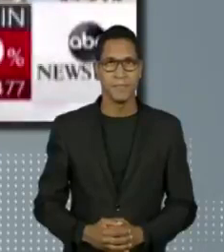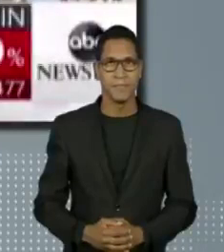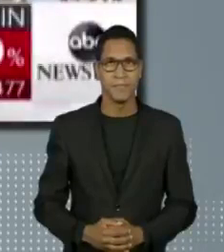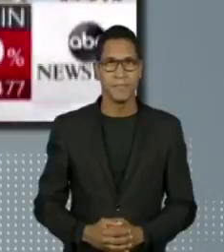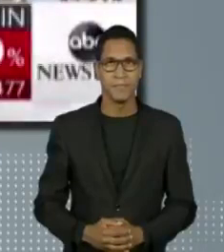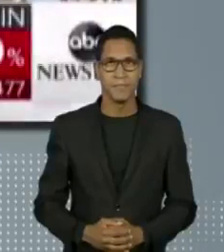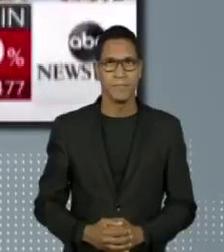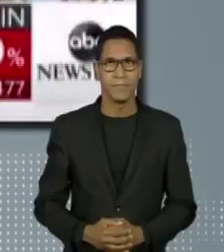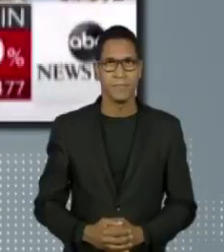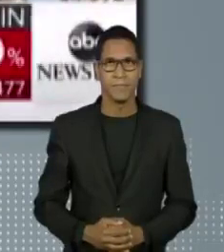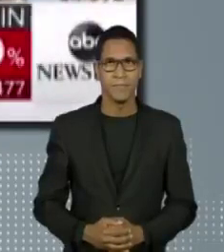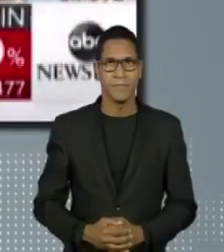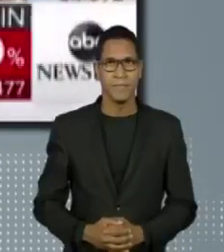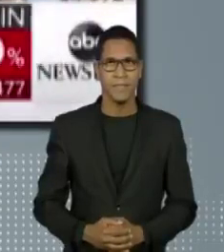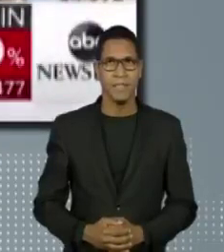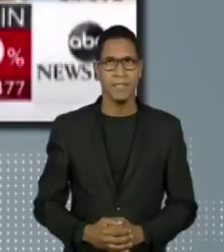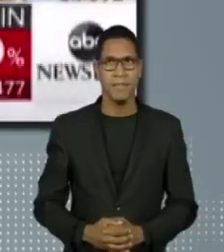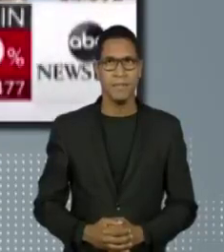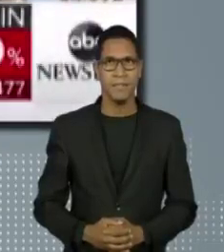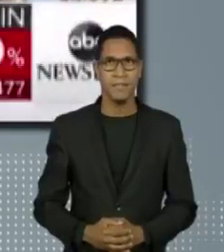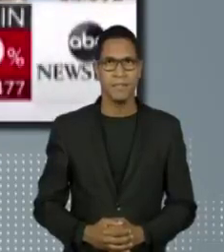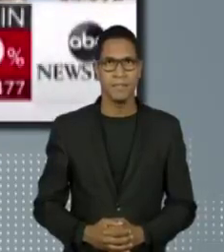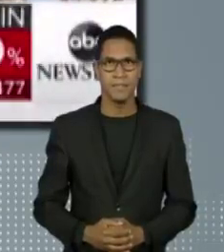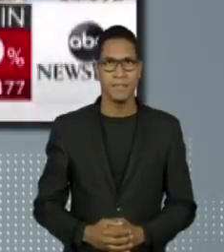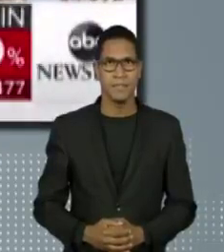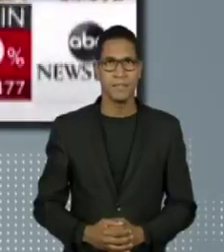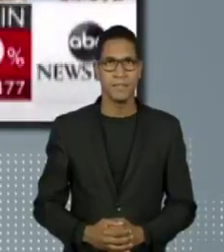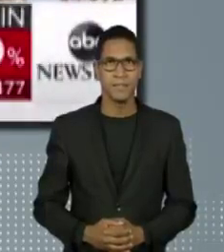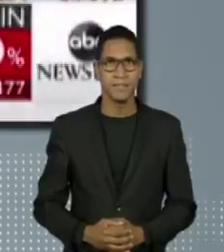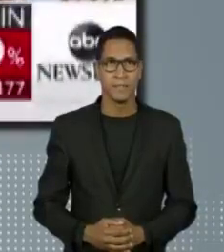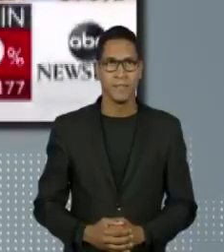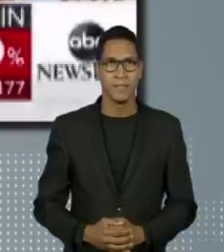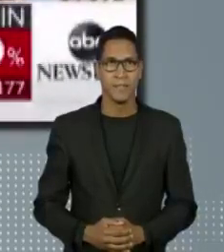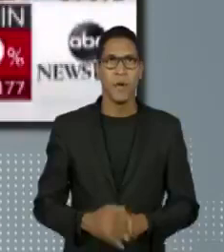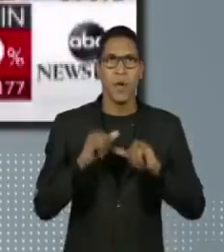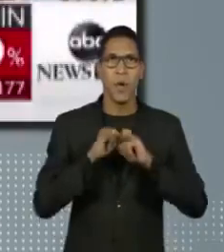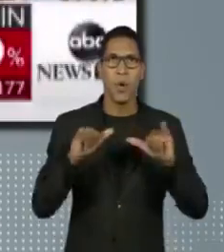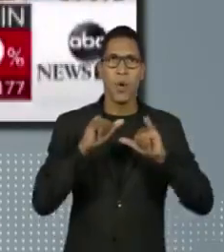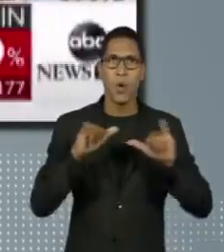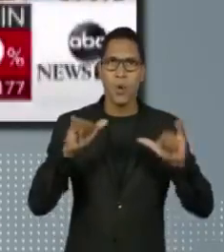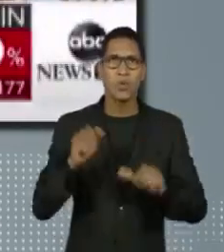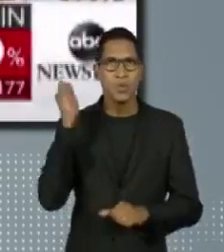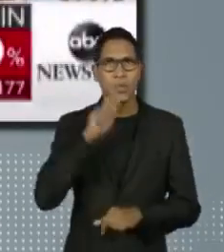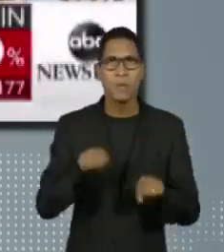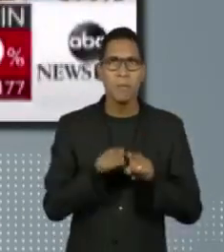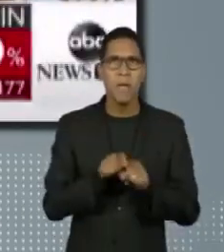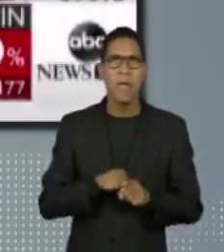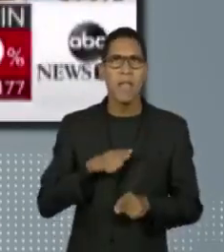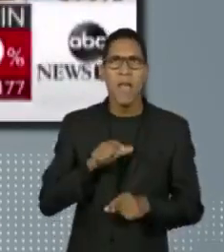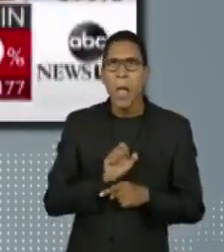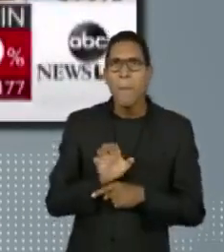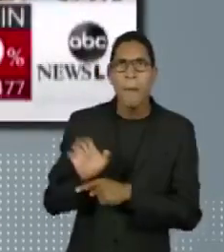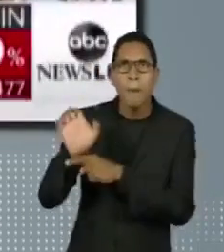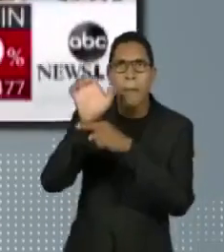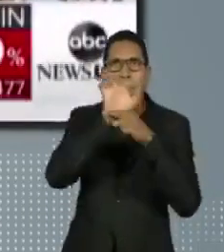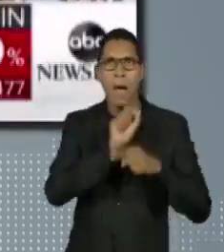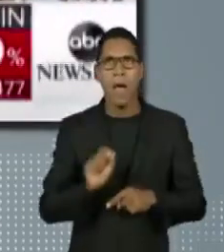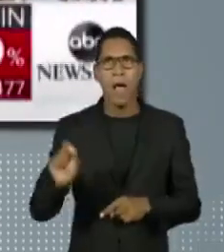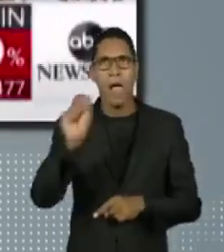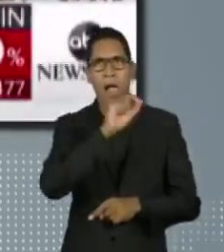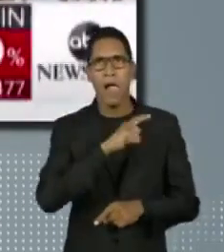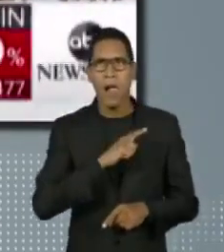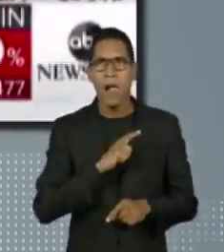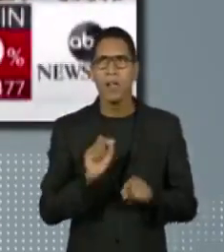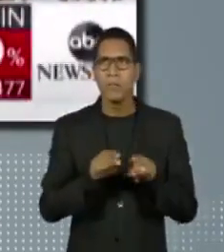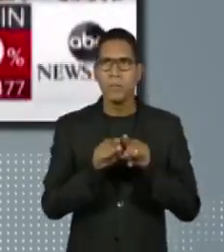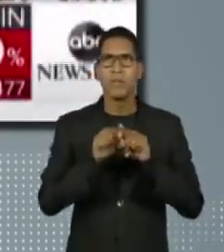baseless claims, and that's not being partisan. That's just stating the fact. He has basically stated that he has claimed that